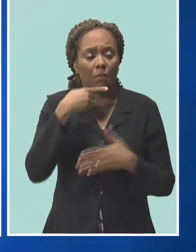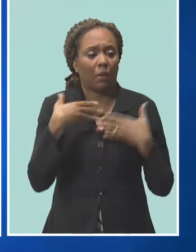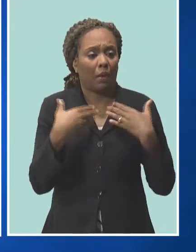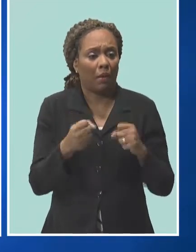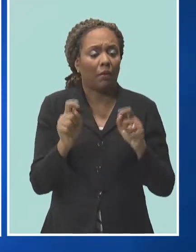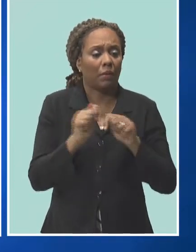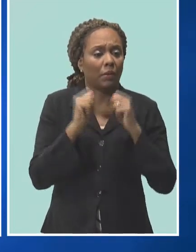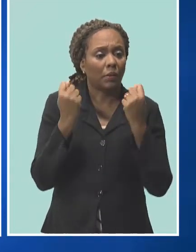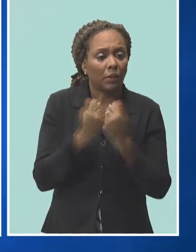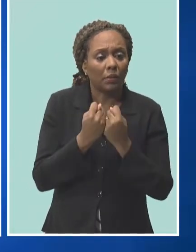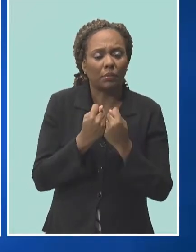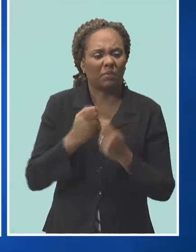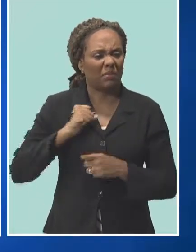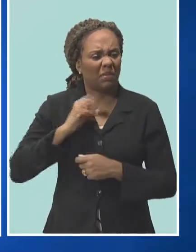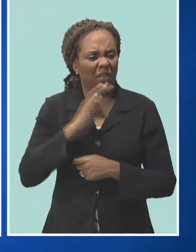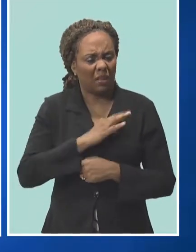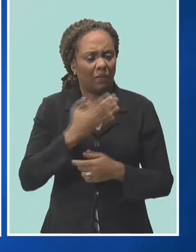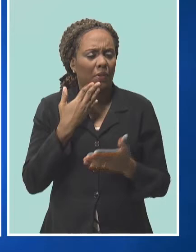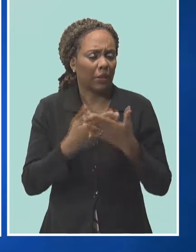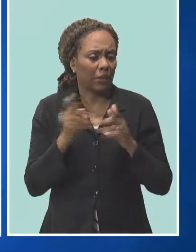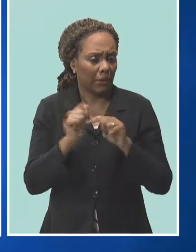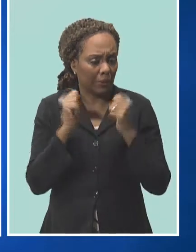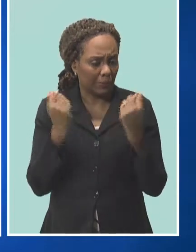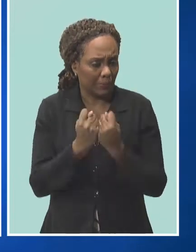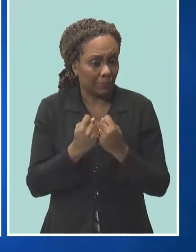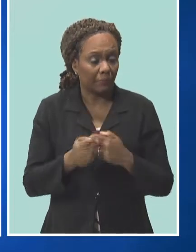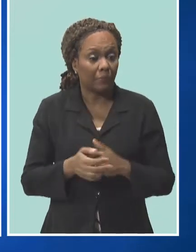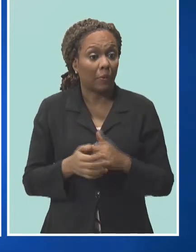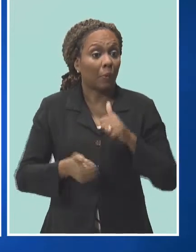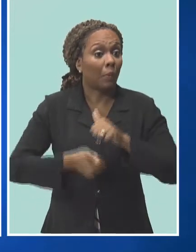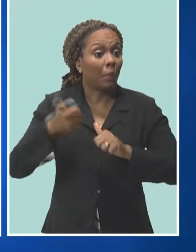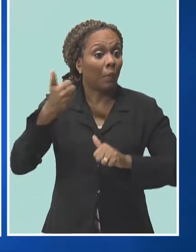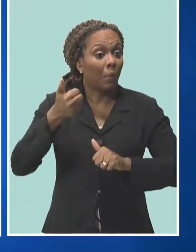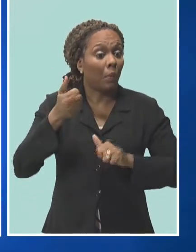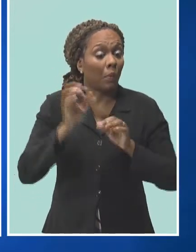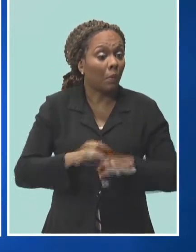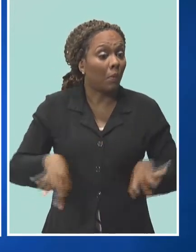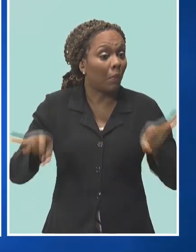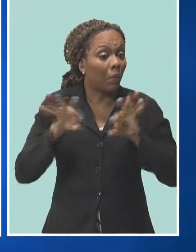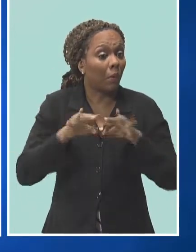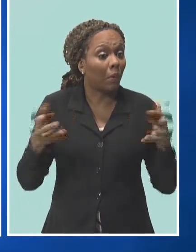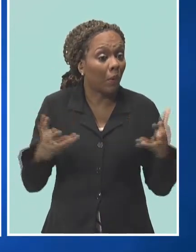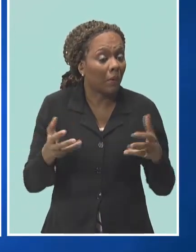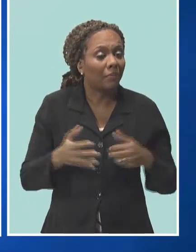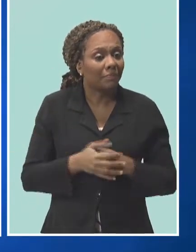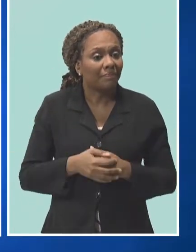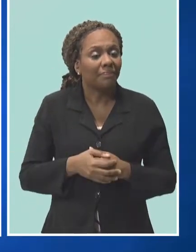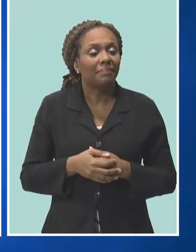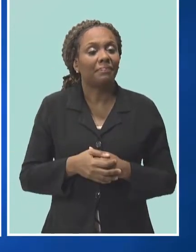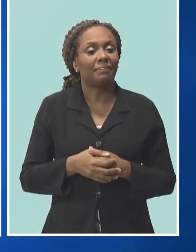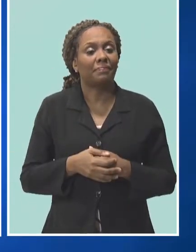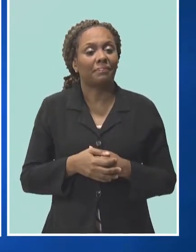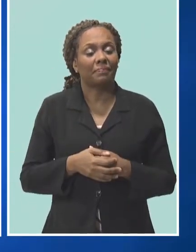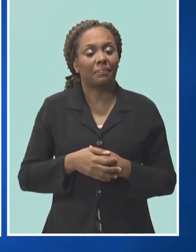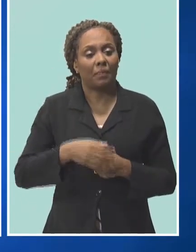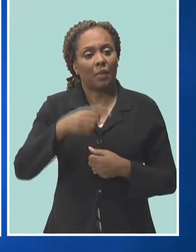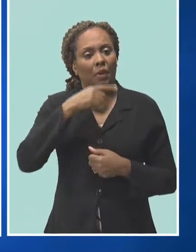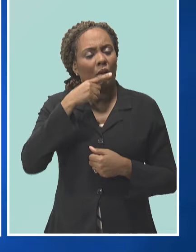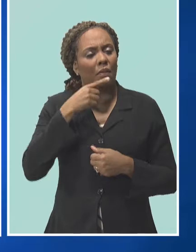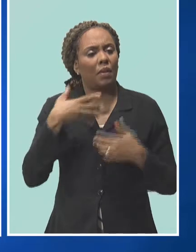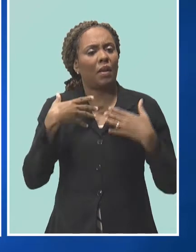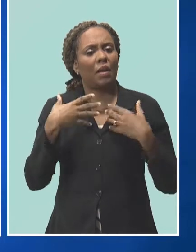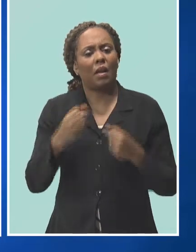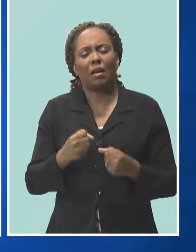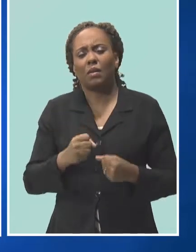response team, public health staff, and most importantly, the fact that our public health in Barbados is far better